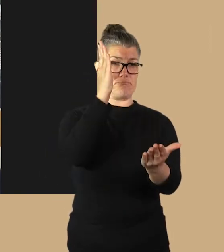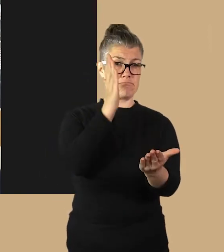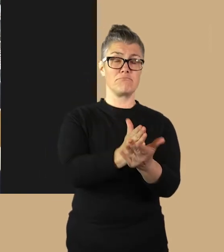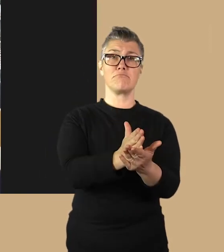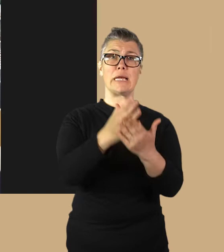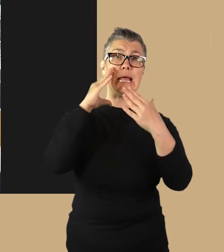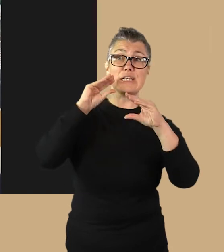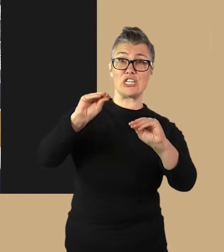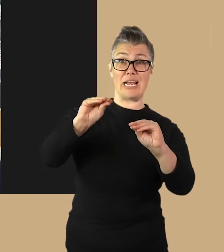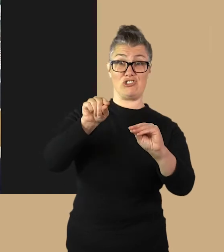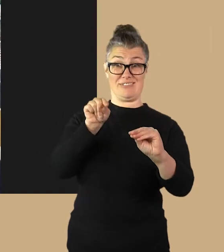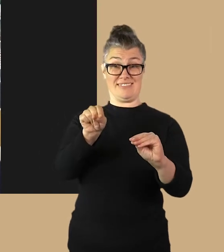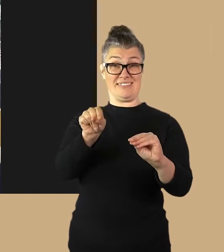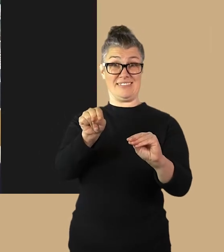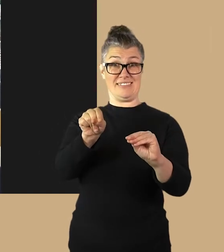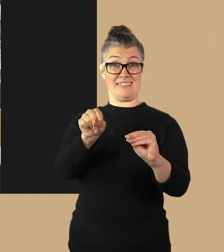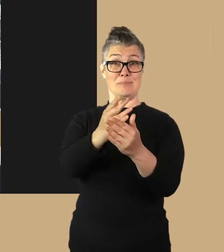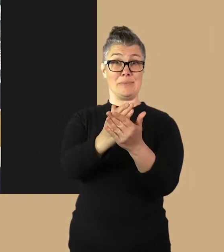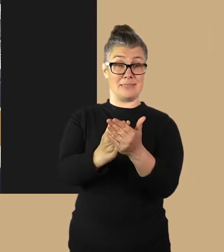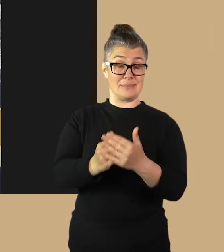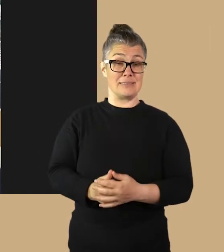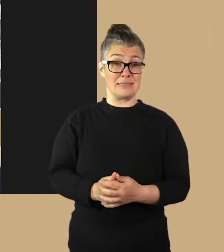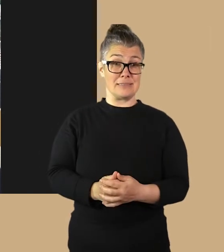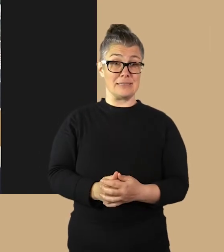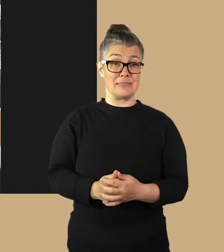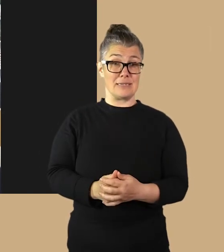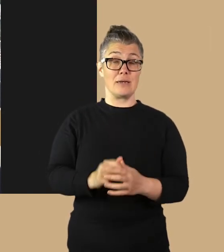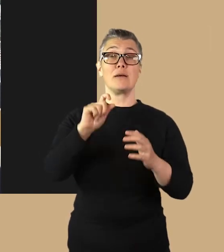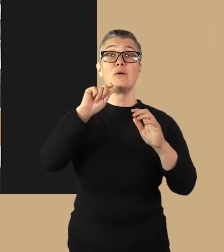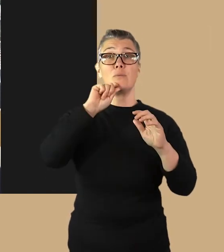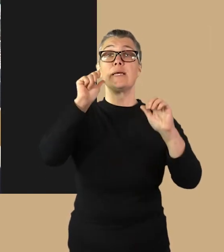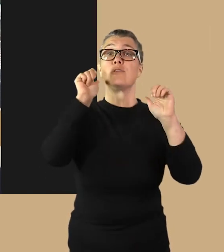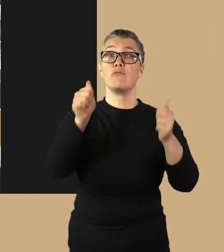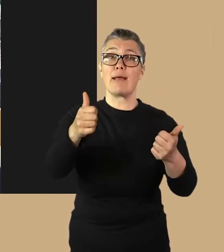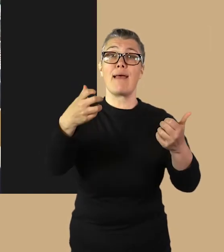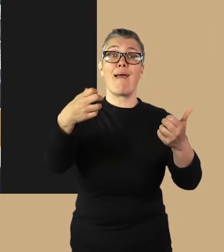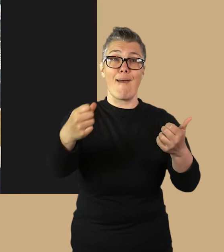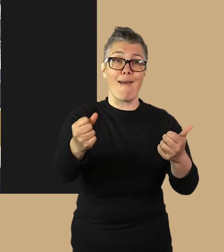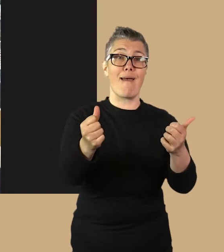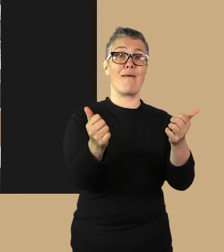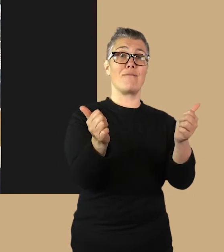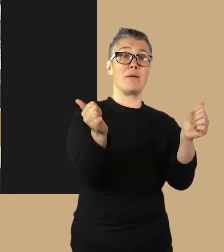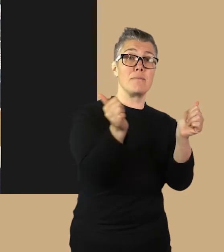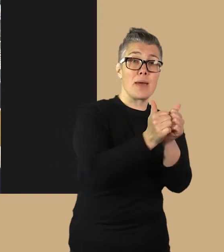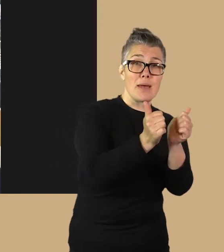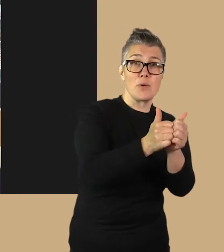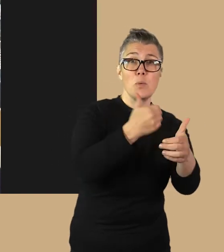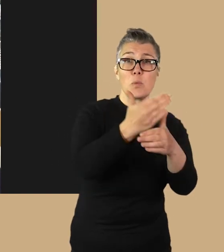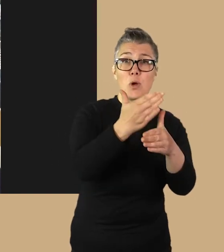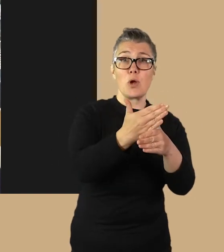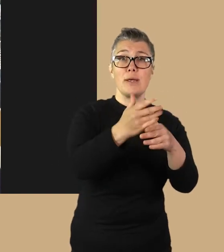actual educational component, I think it would be really good to have materials be available in